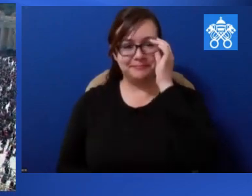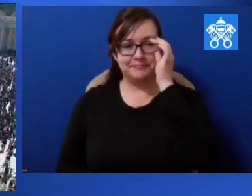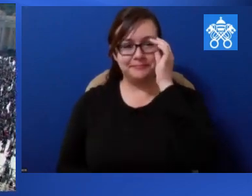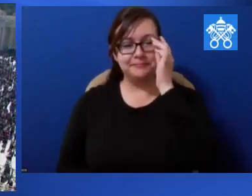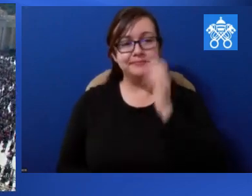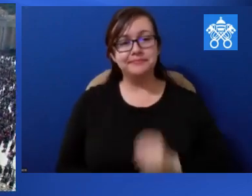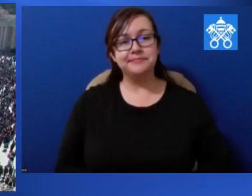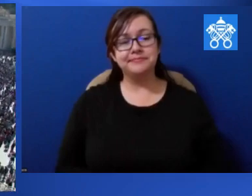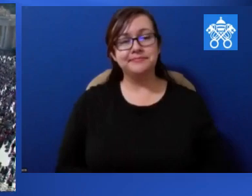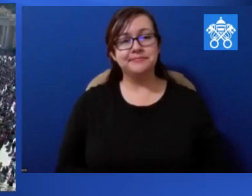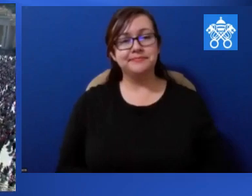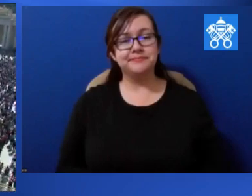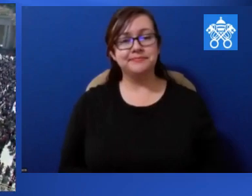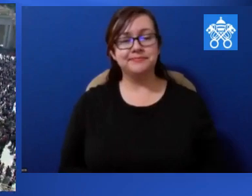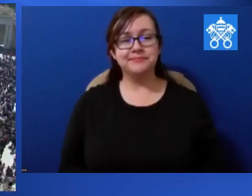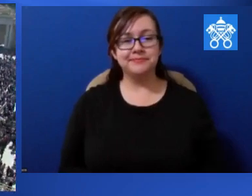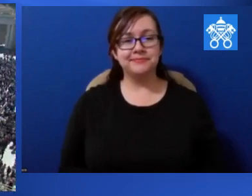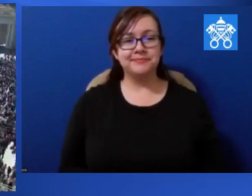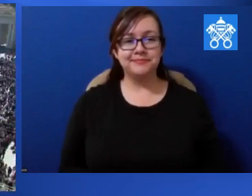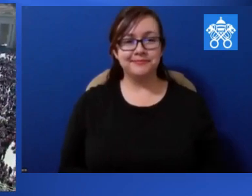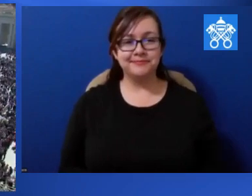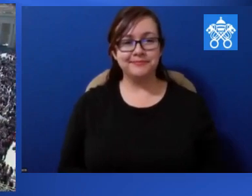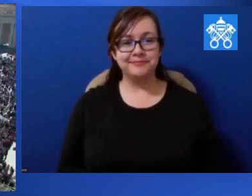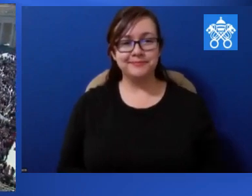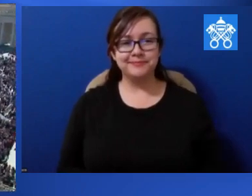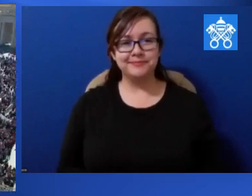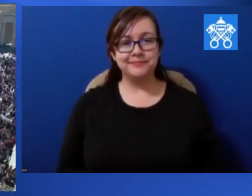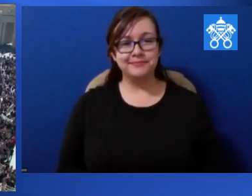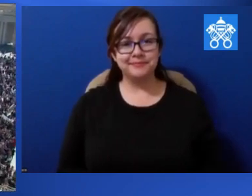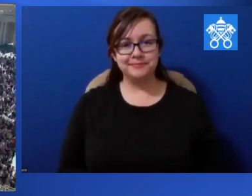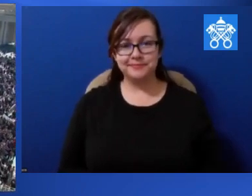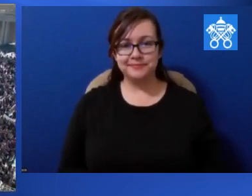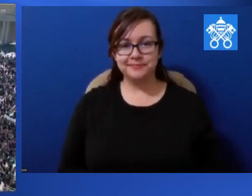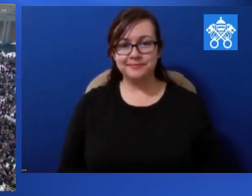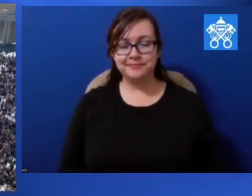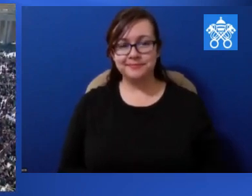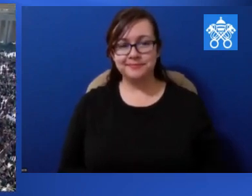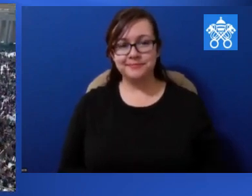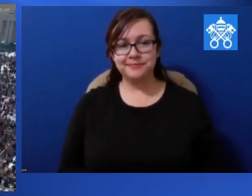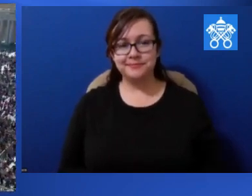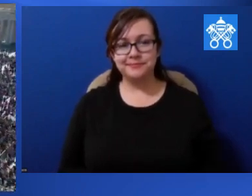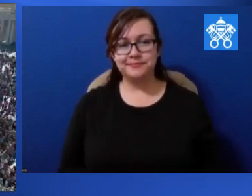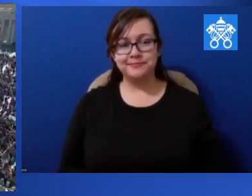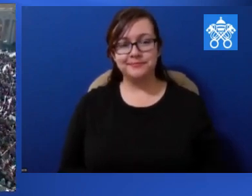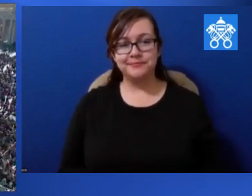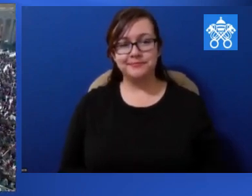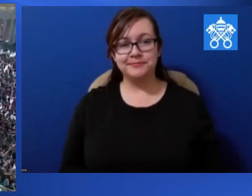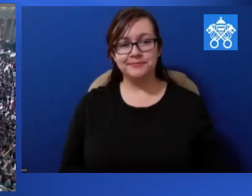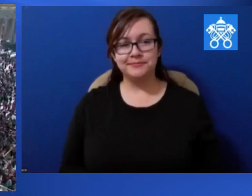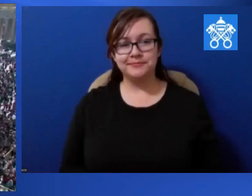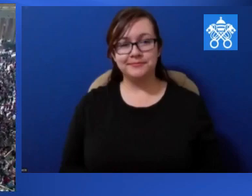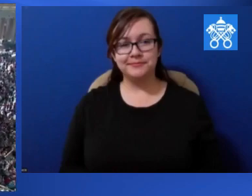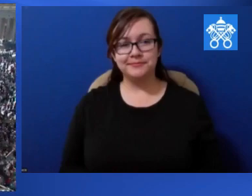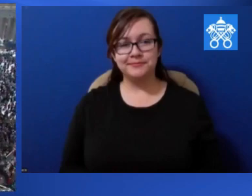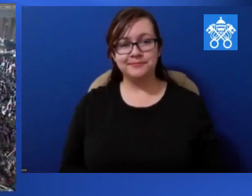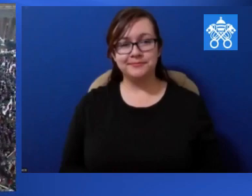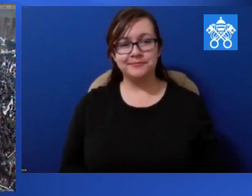and Light Media, EWTN, Shalom TV, Et Midrashan TV, Radio Maria.